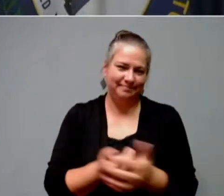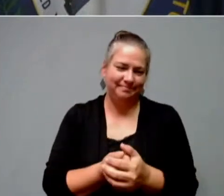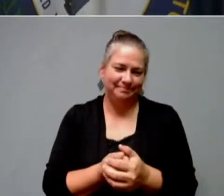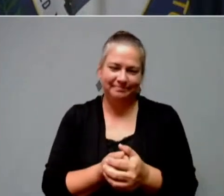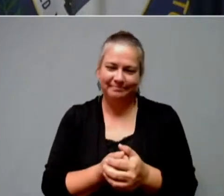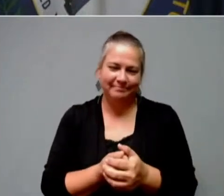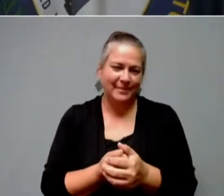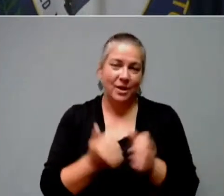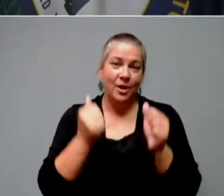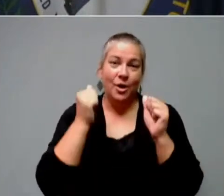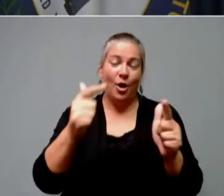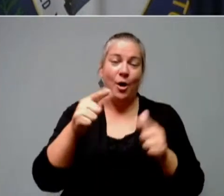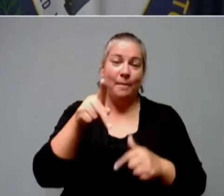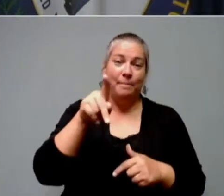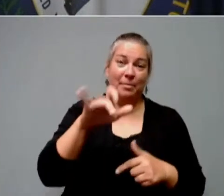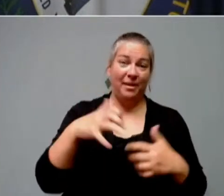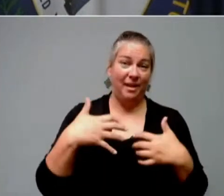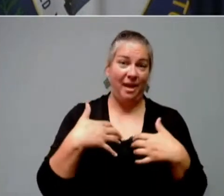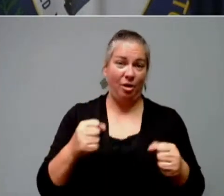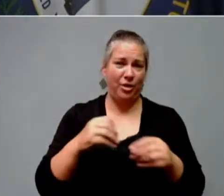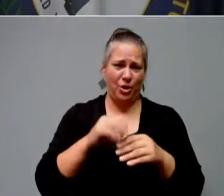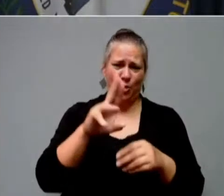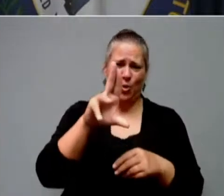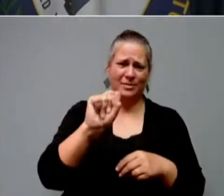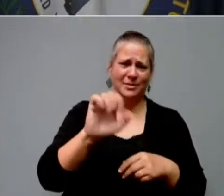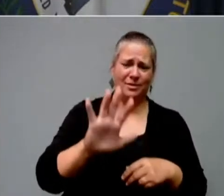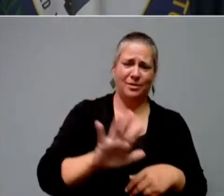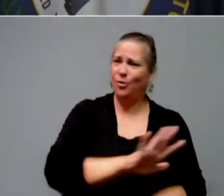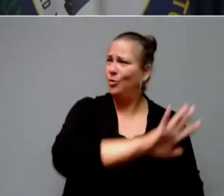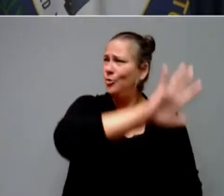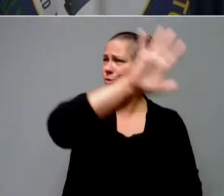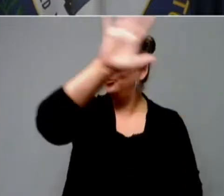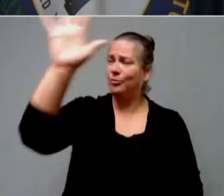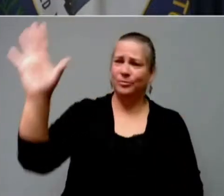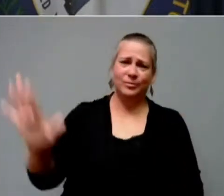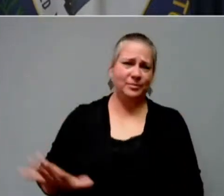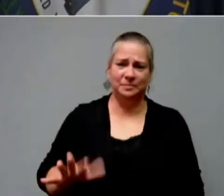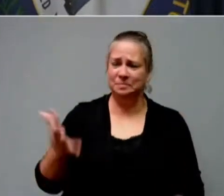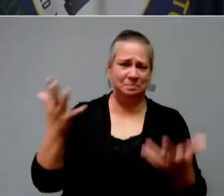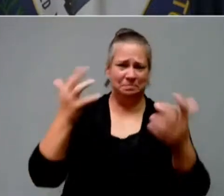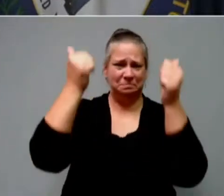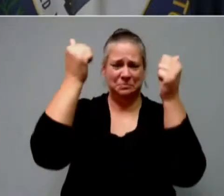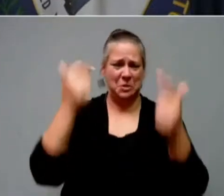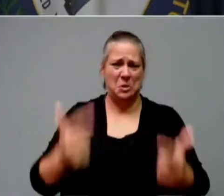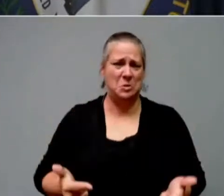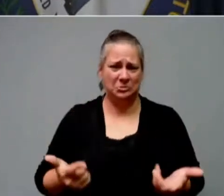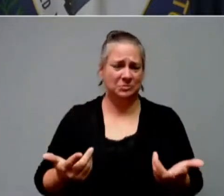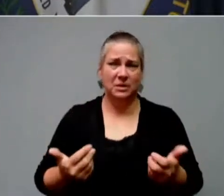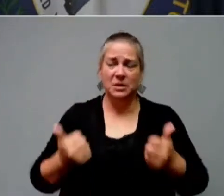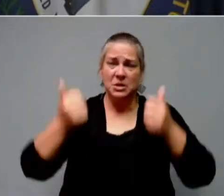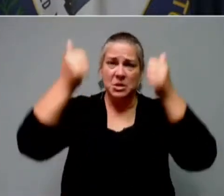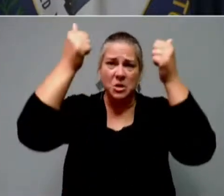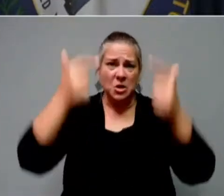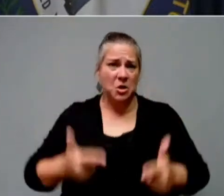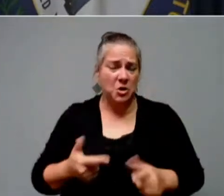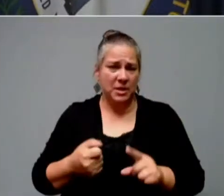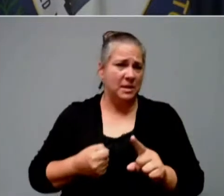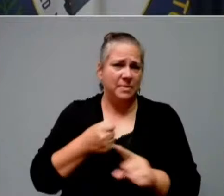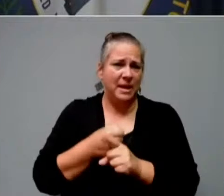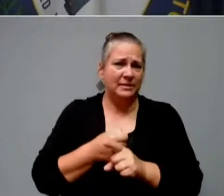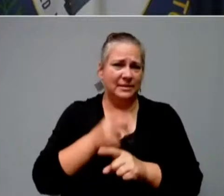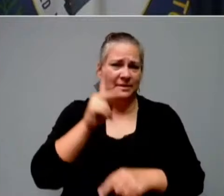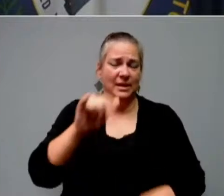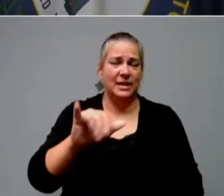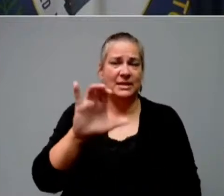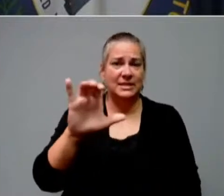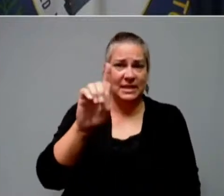entity in the United States, every entity that impacts Kentucky, from the CDC to